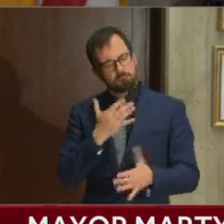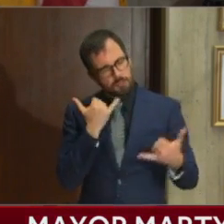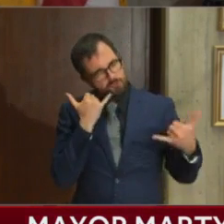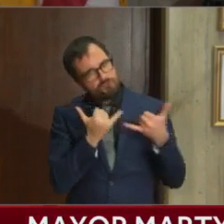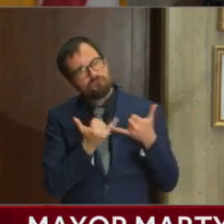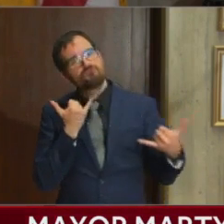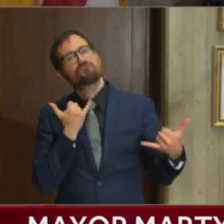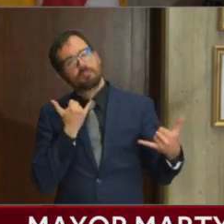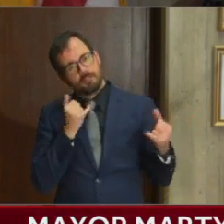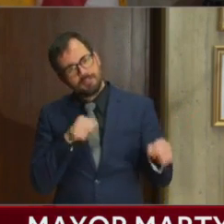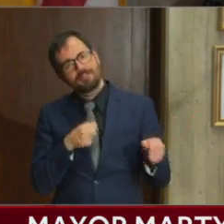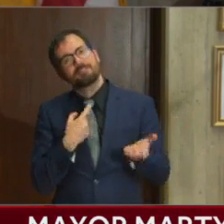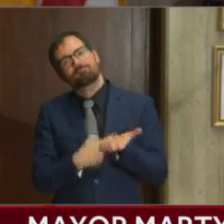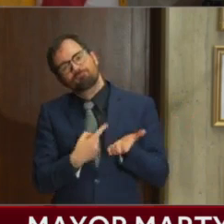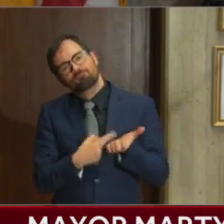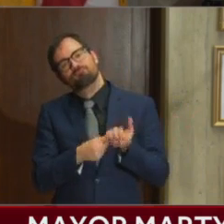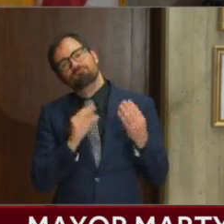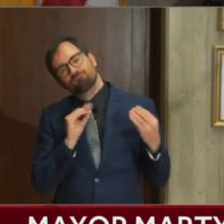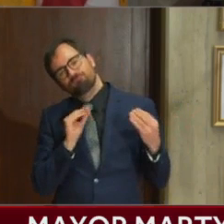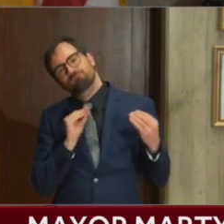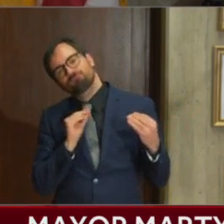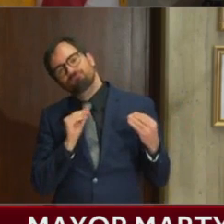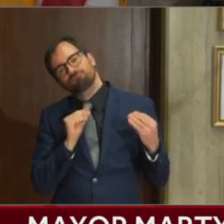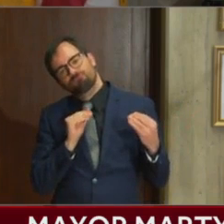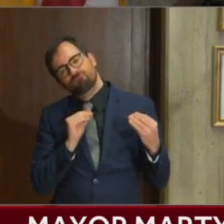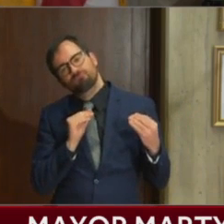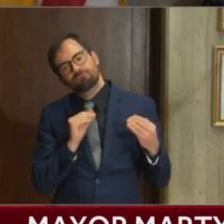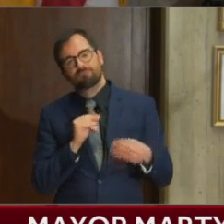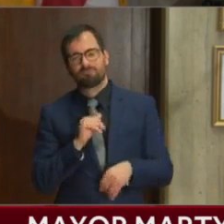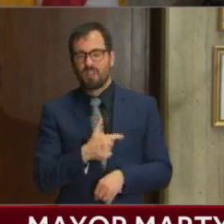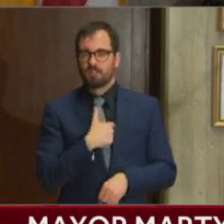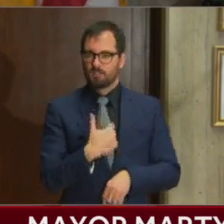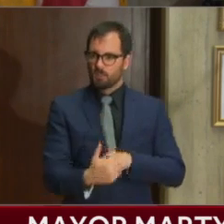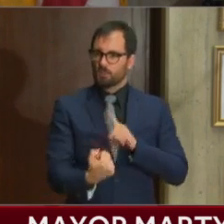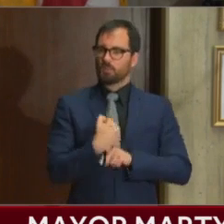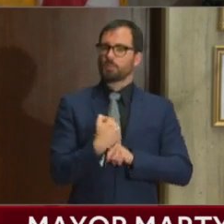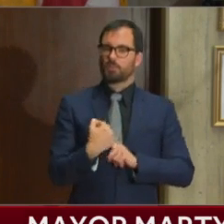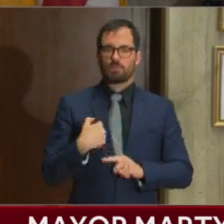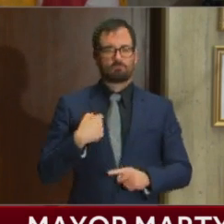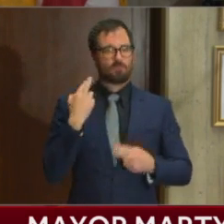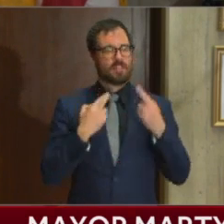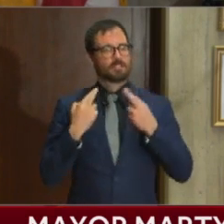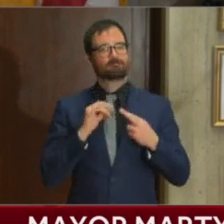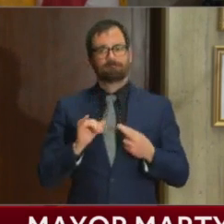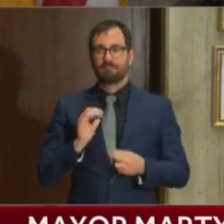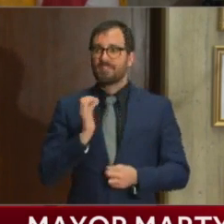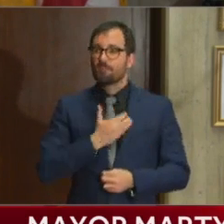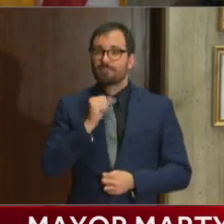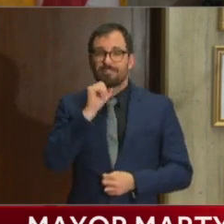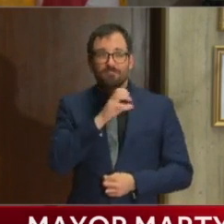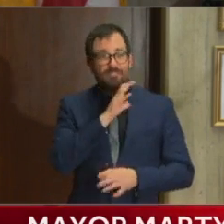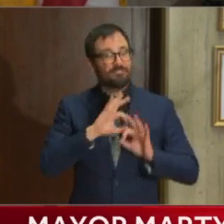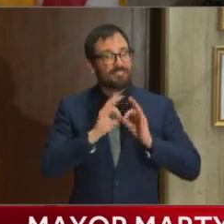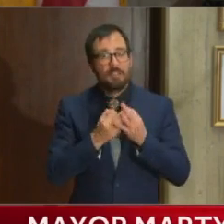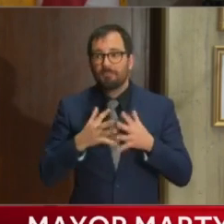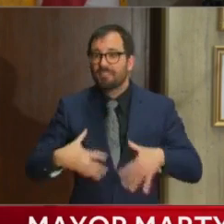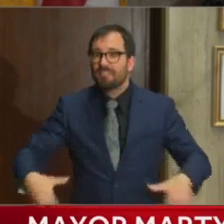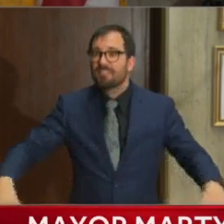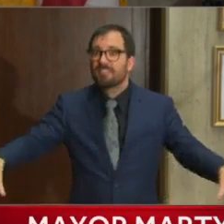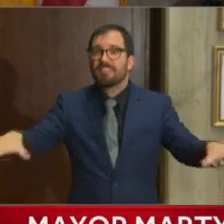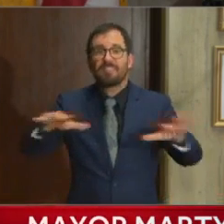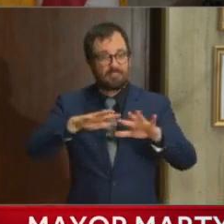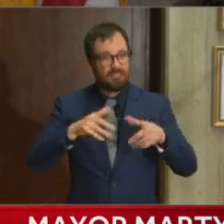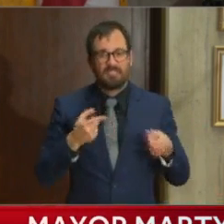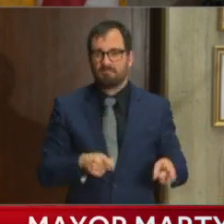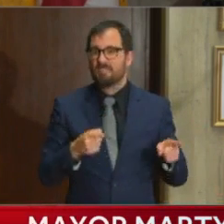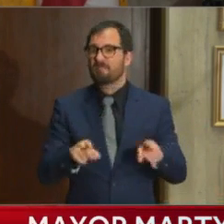what our seniors and their families are going through right now. So I want to let you know that we're thinking of you. Our Age Strong Commission is